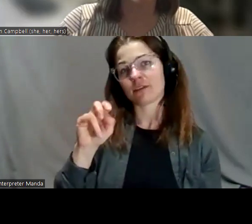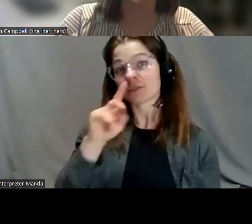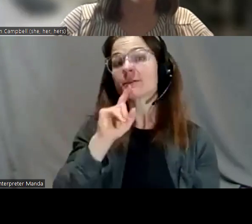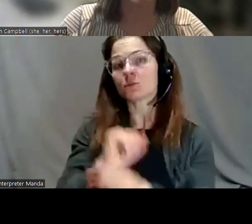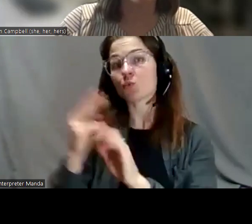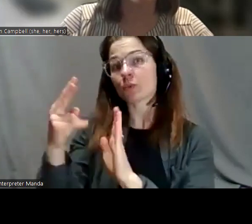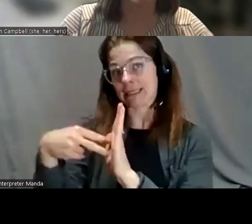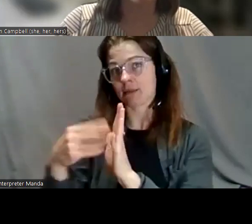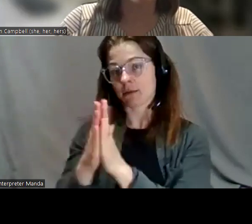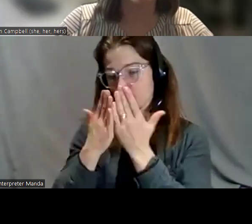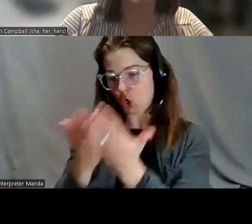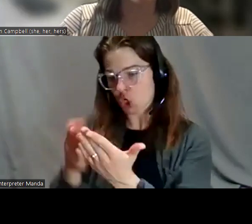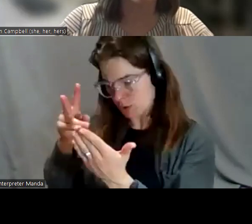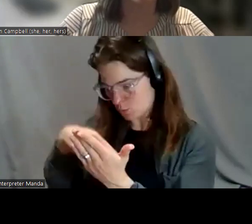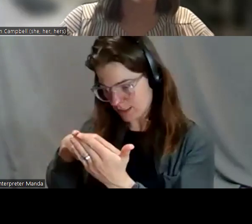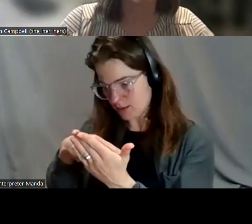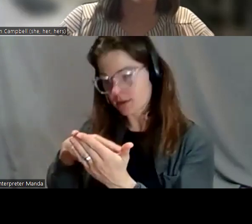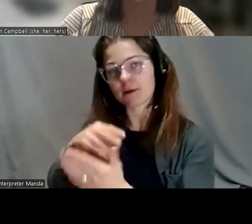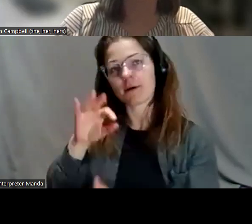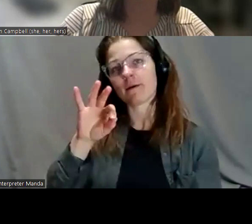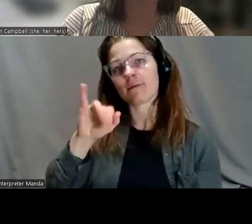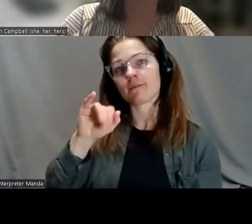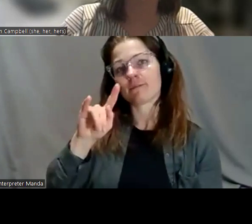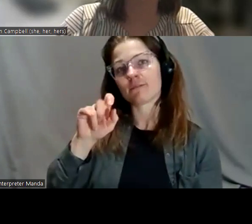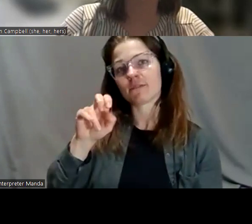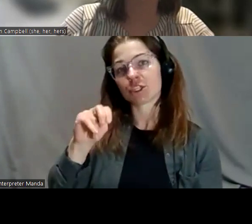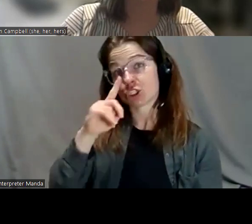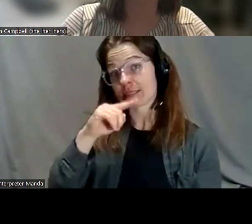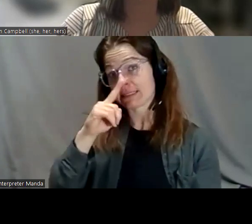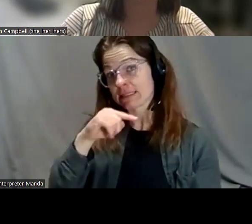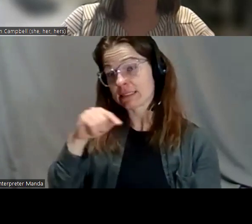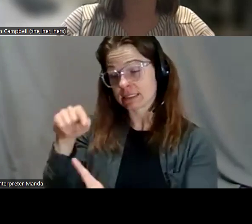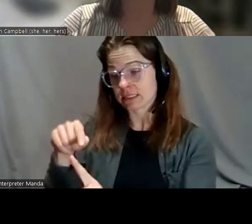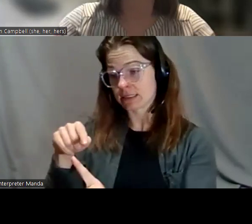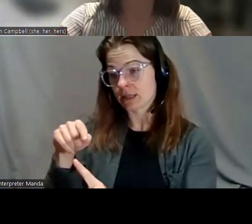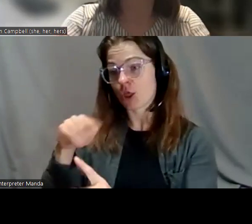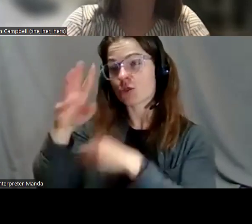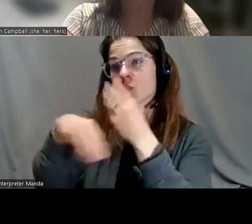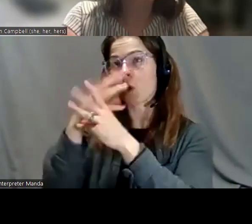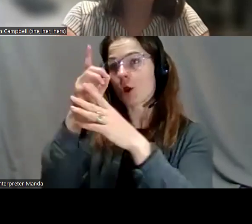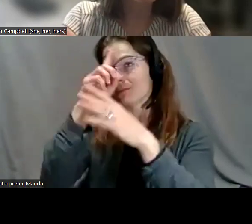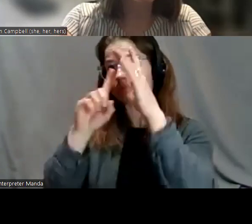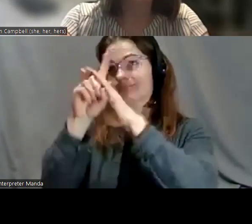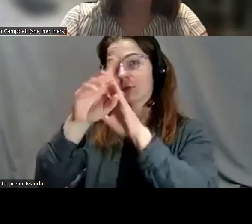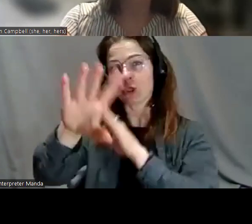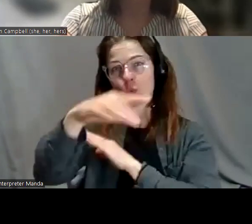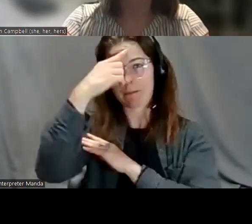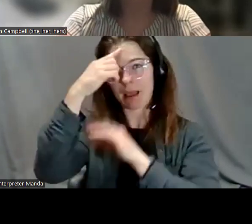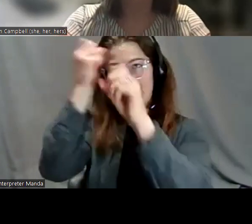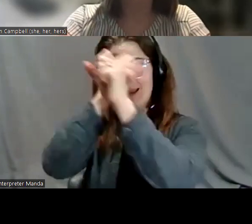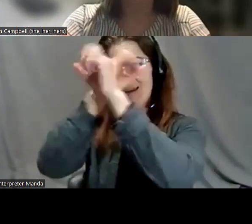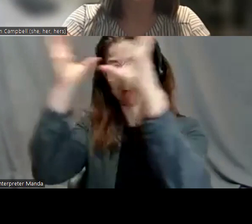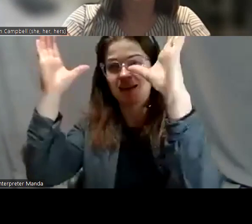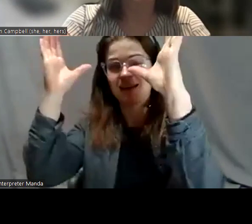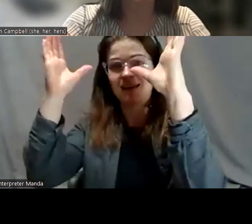a physical book, when you read a work of fiction, you create the world in your mind. The parts of your brain that are